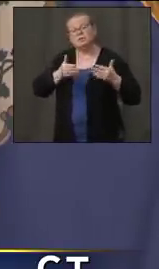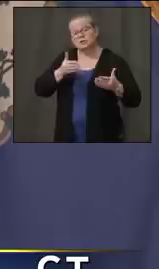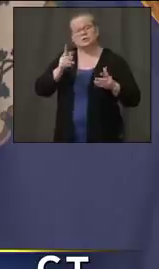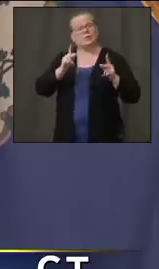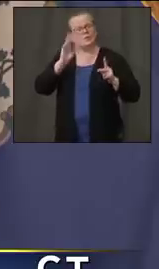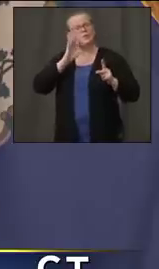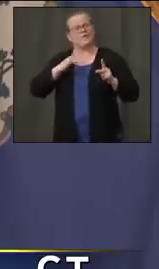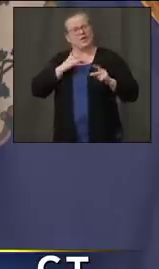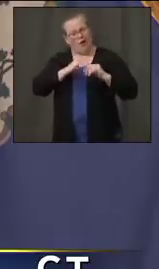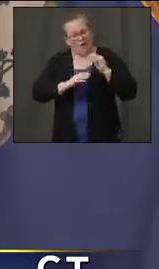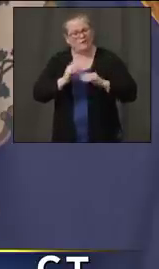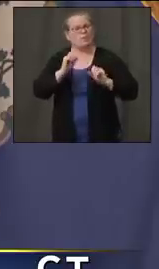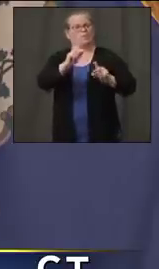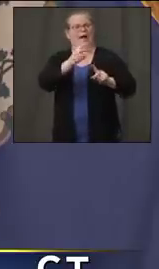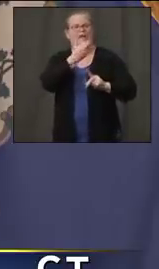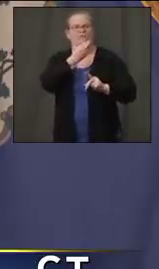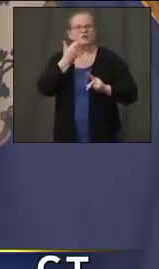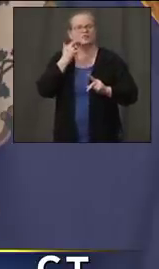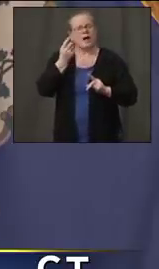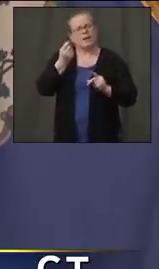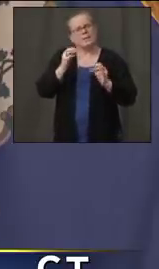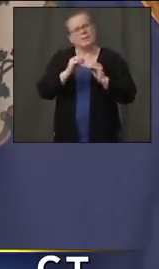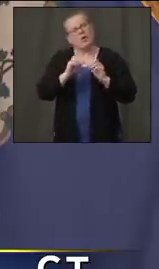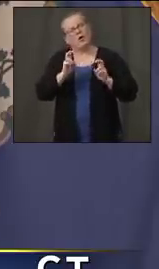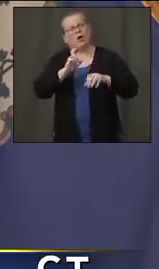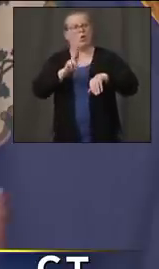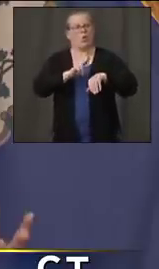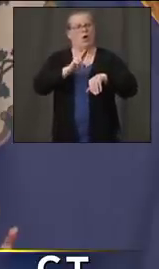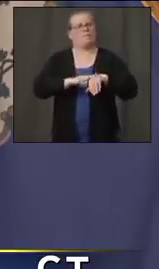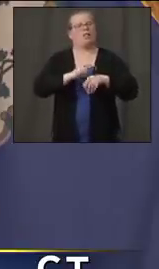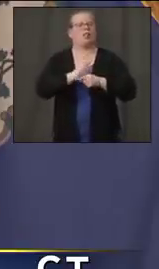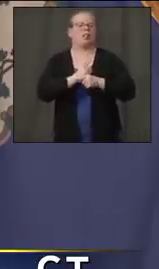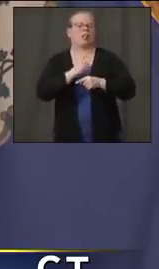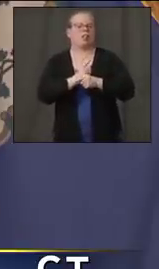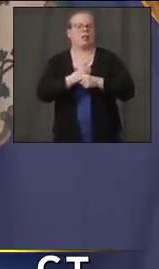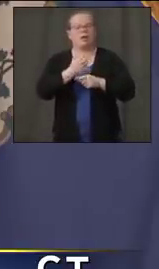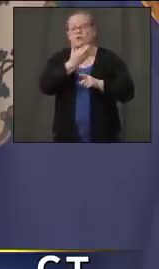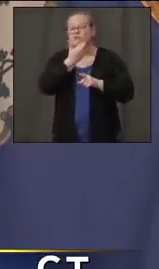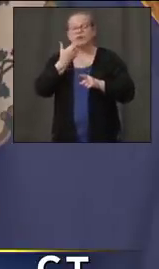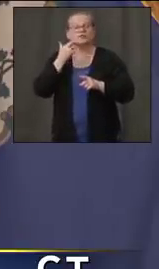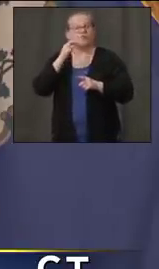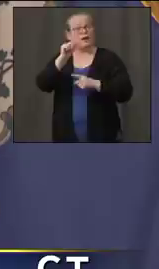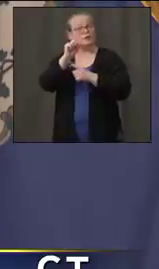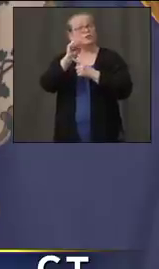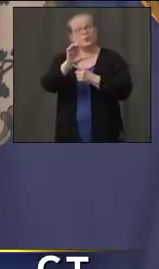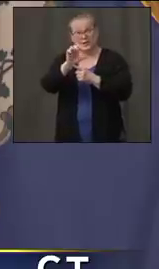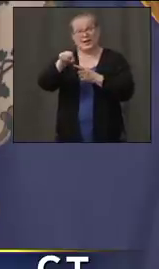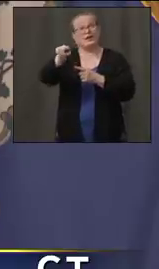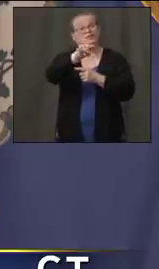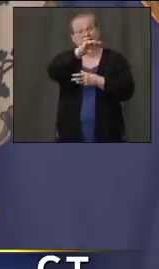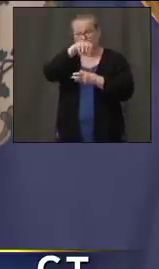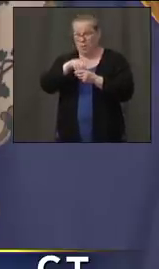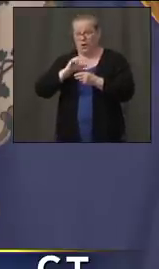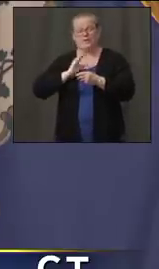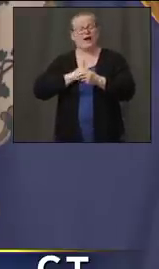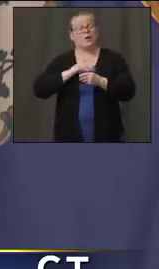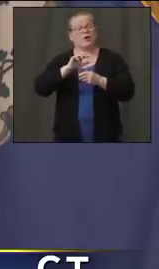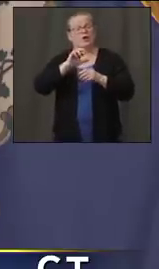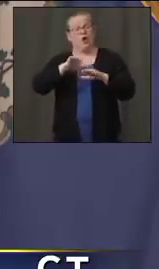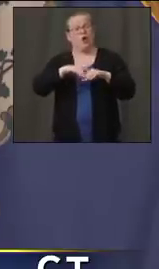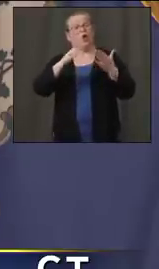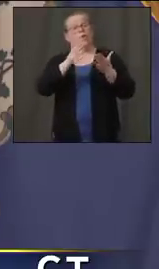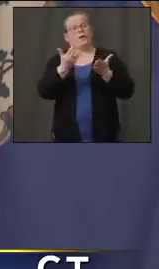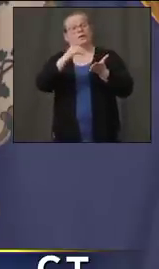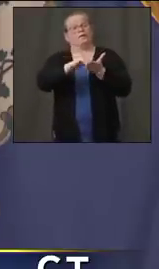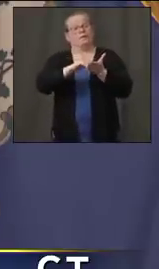that type of normalcy. And we can track from there. The Restaurant Association is part of our Reopen Connecticut Task Force, so they were